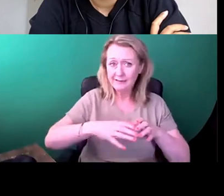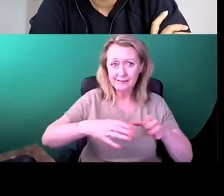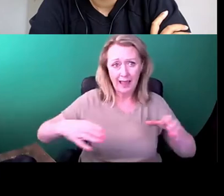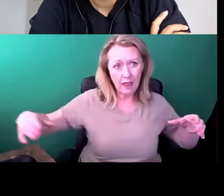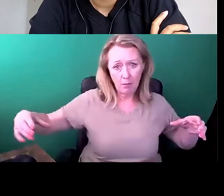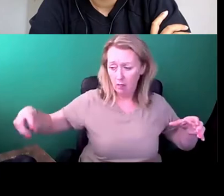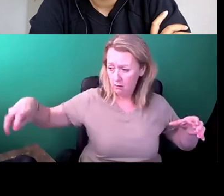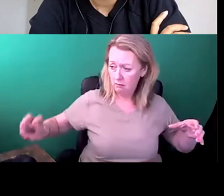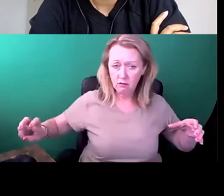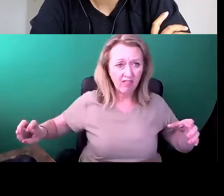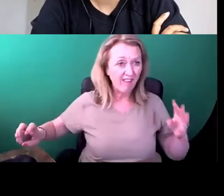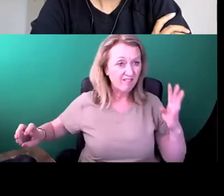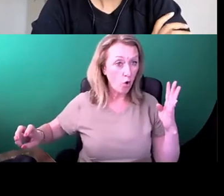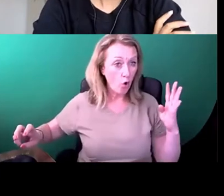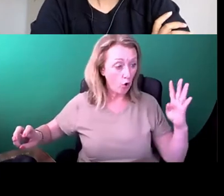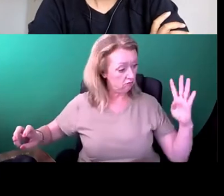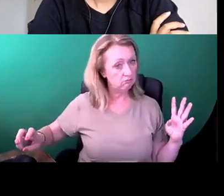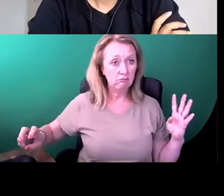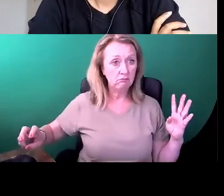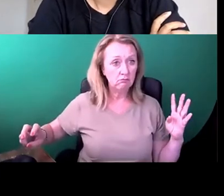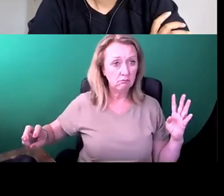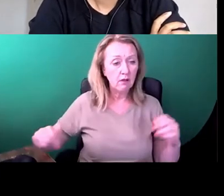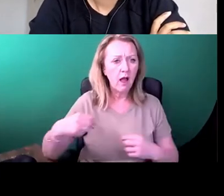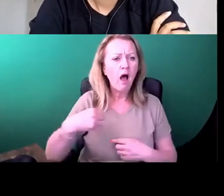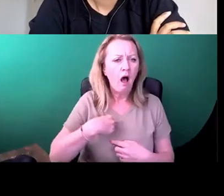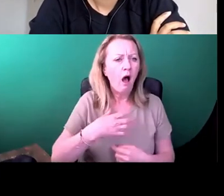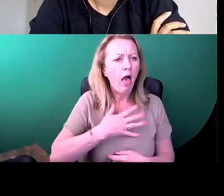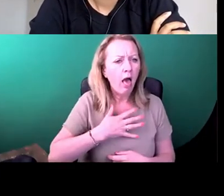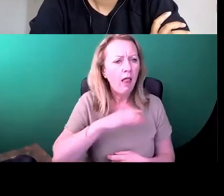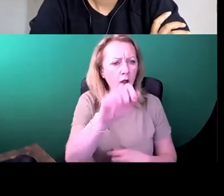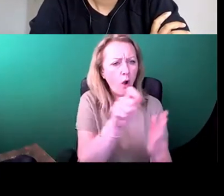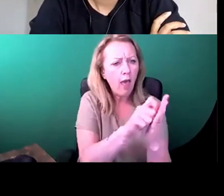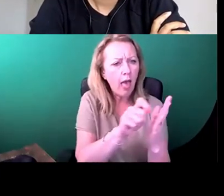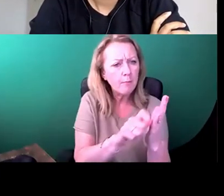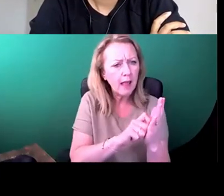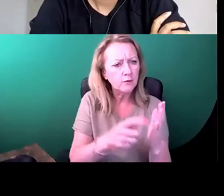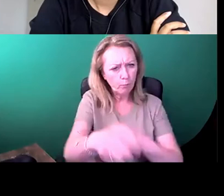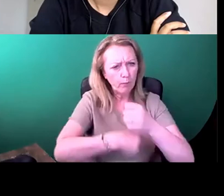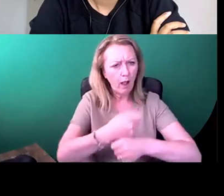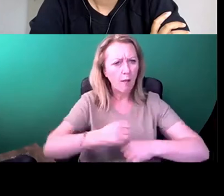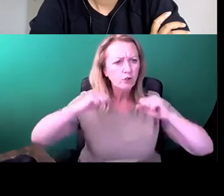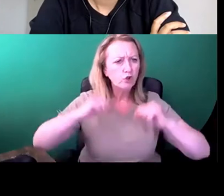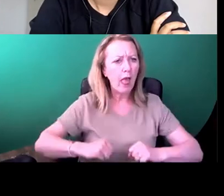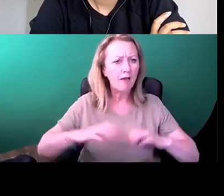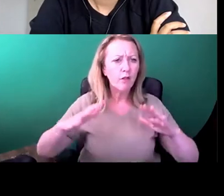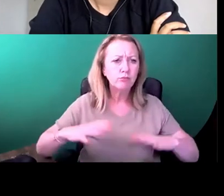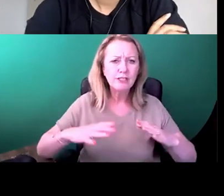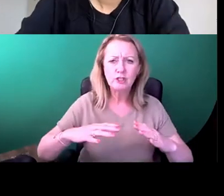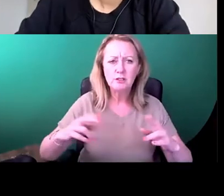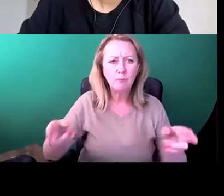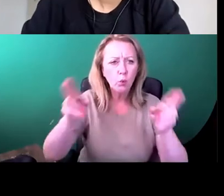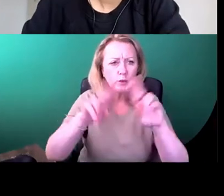people sat at the other end. "Now, we liked your application to be the next chair of the British Museum. You ticked all